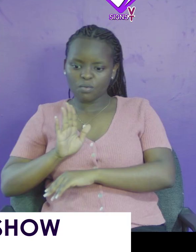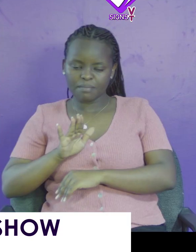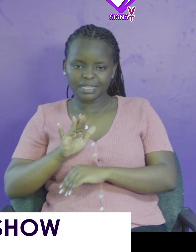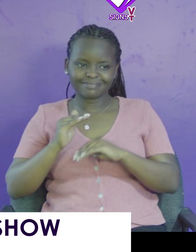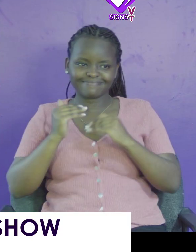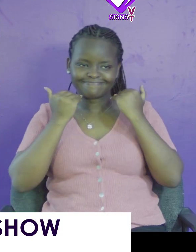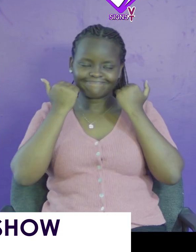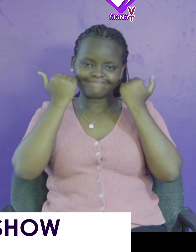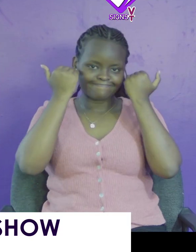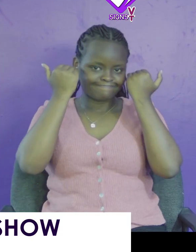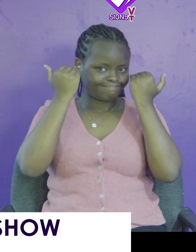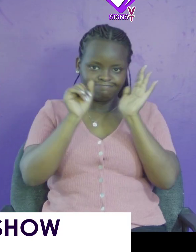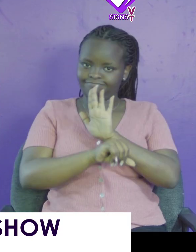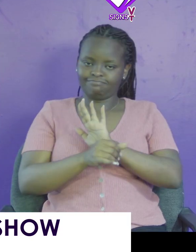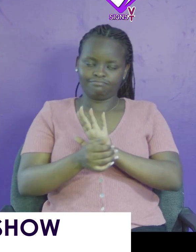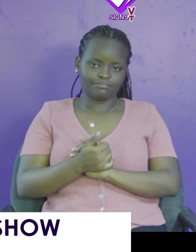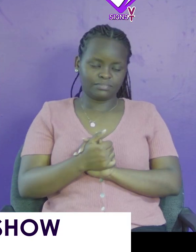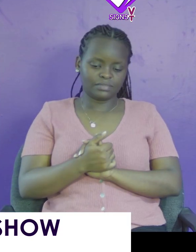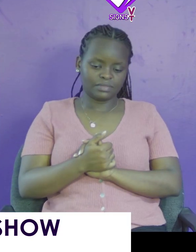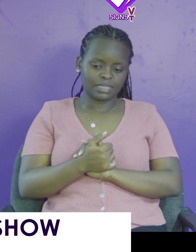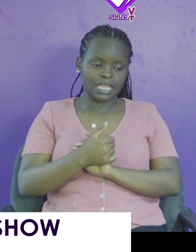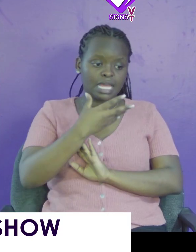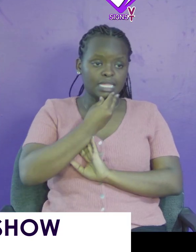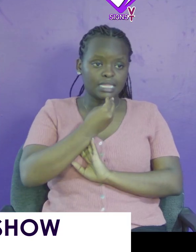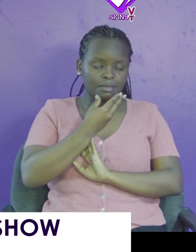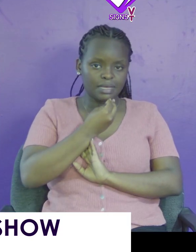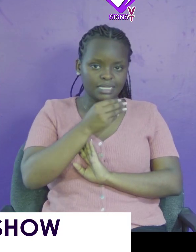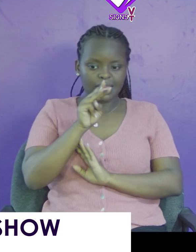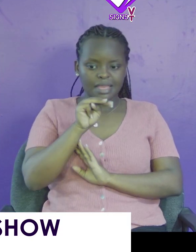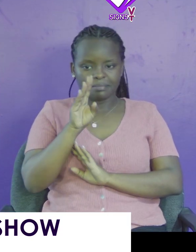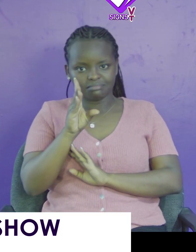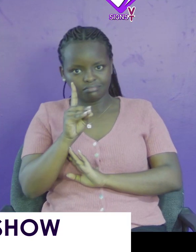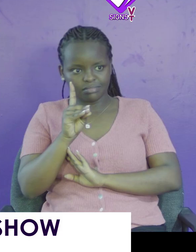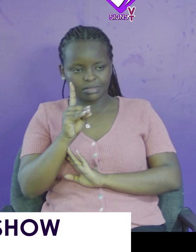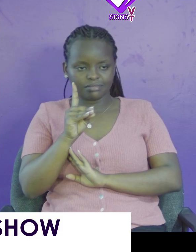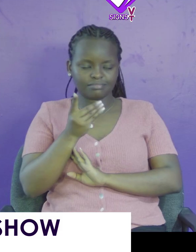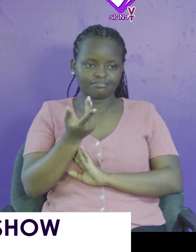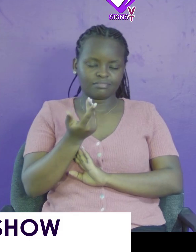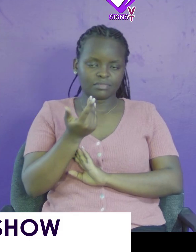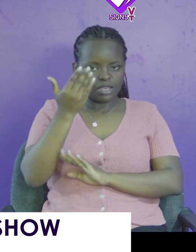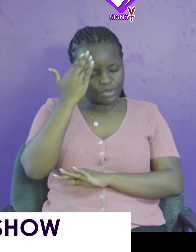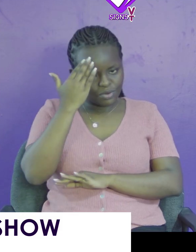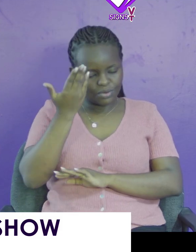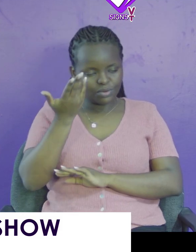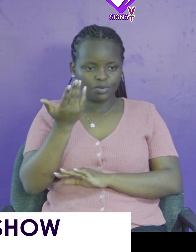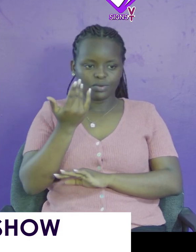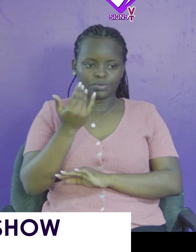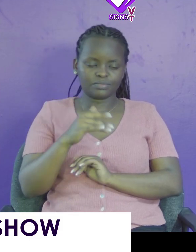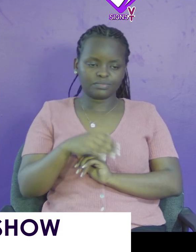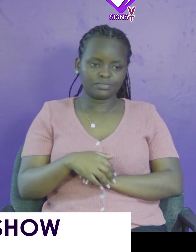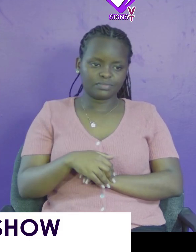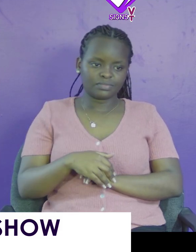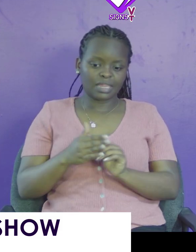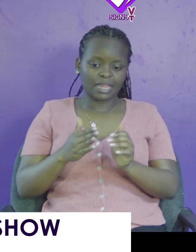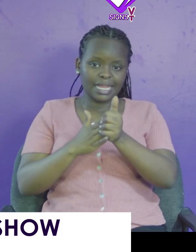companies where the managers, the MDs are women. We have